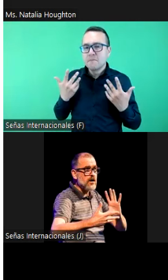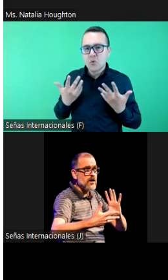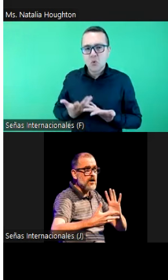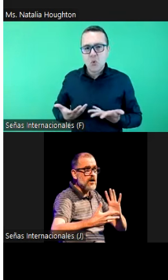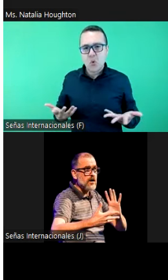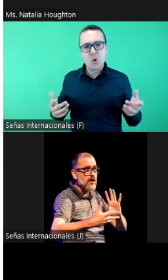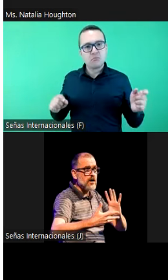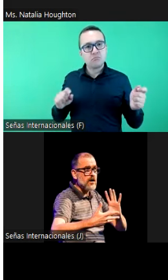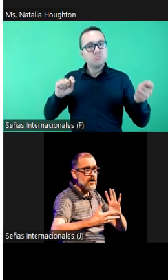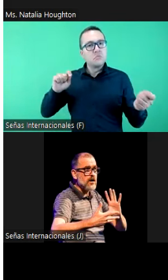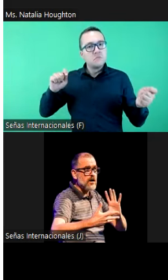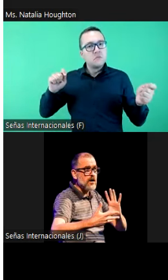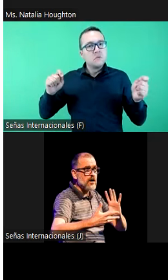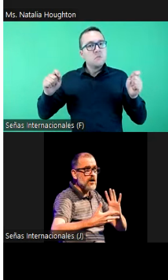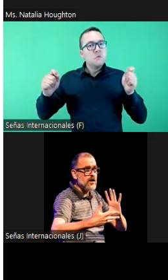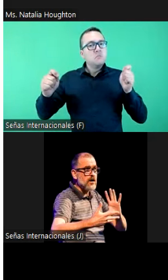see